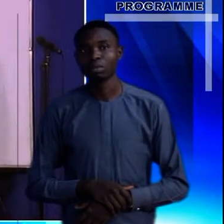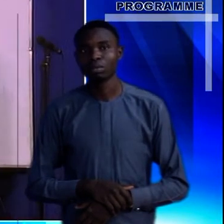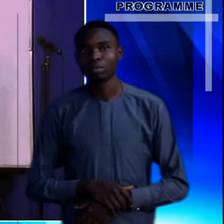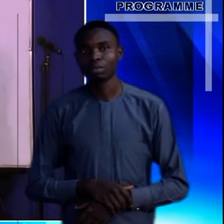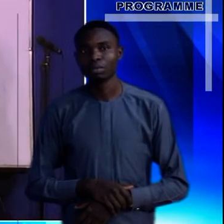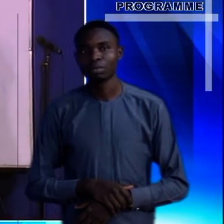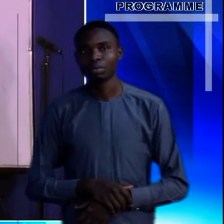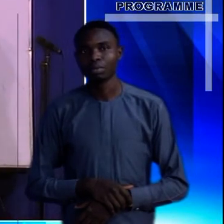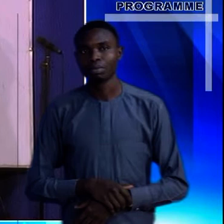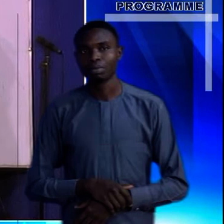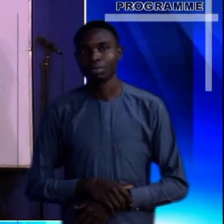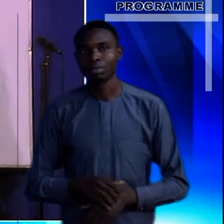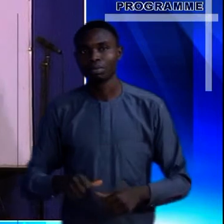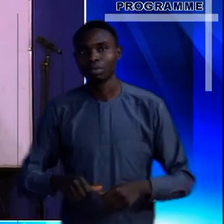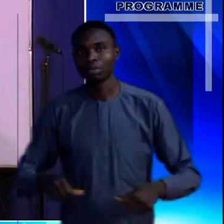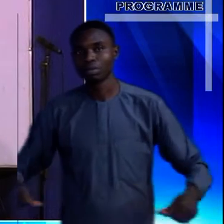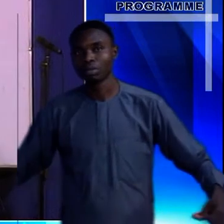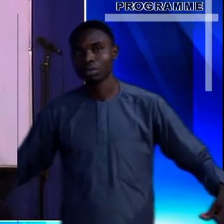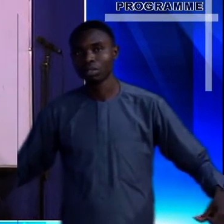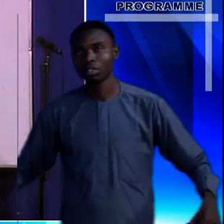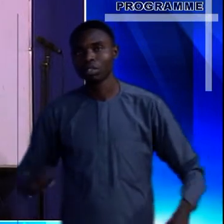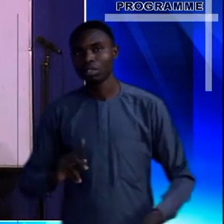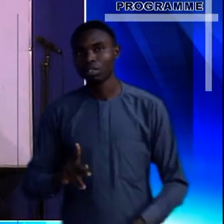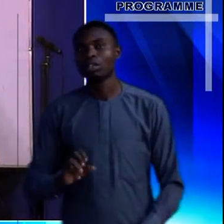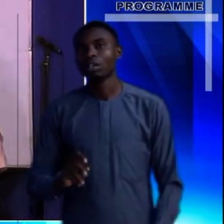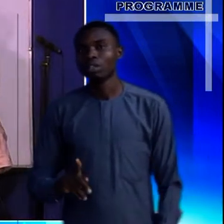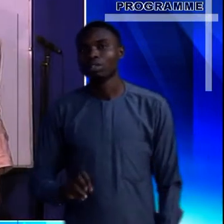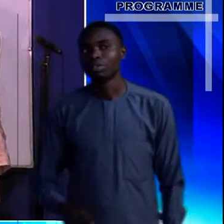let us go to